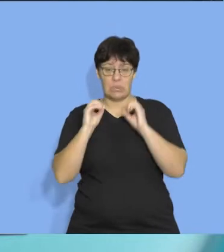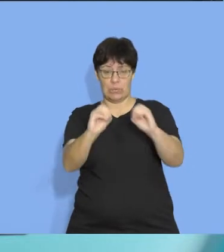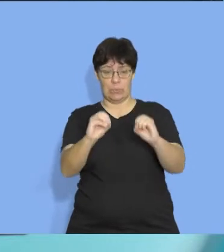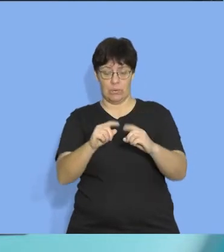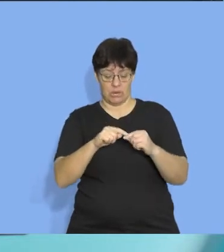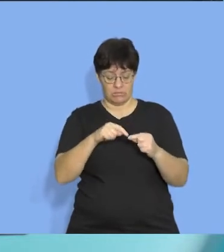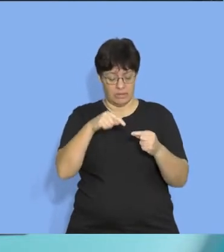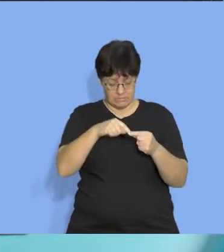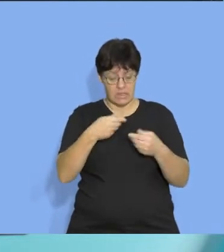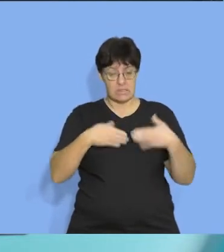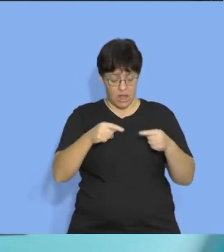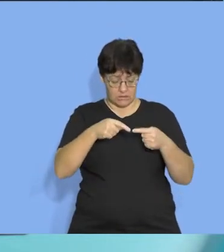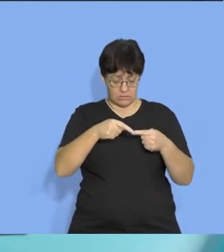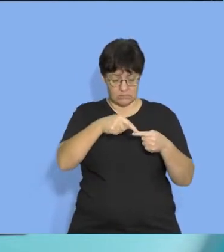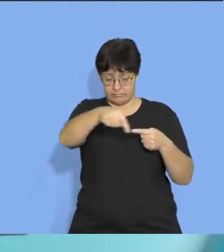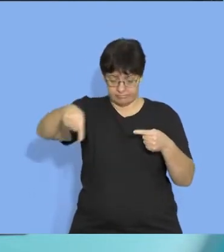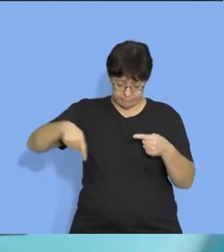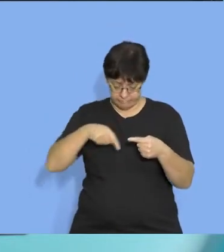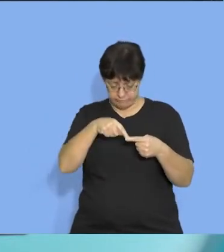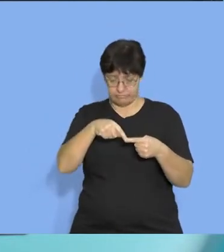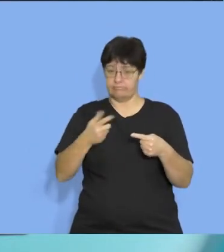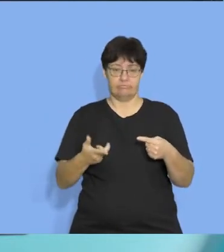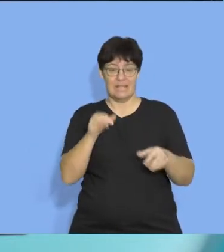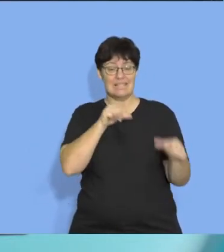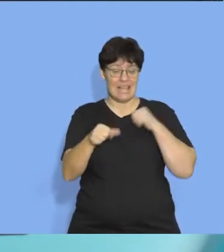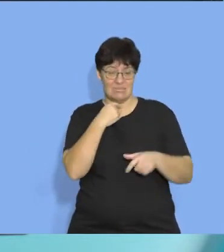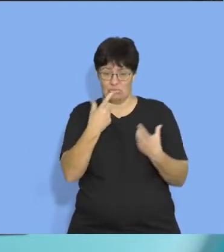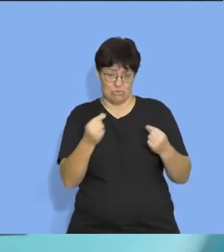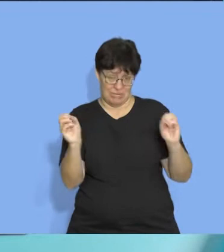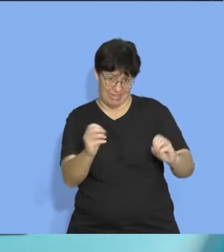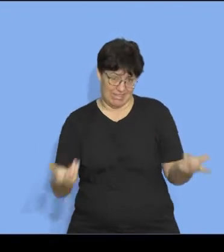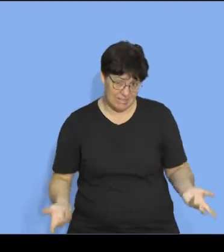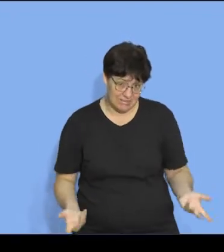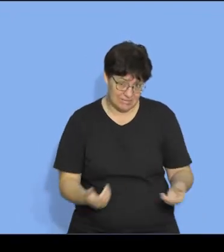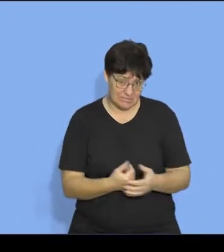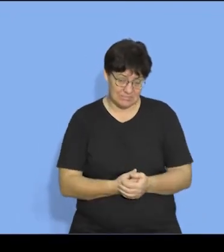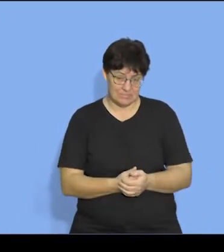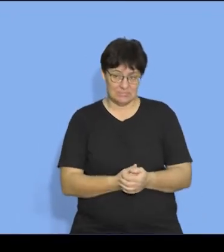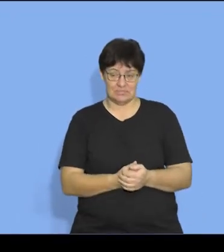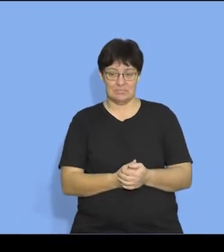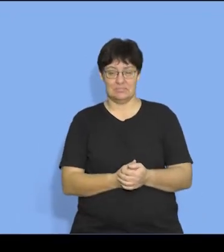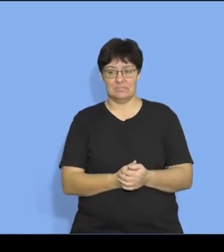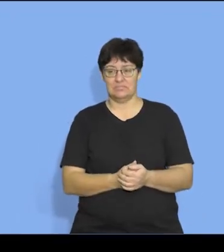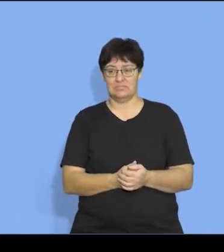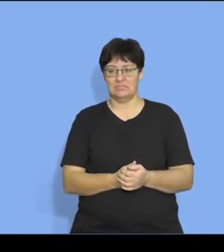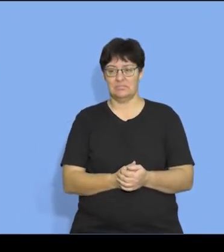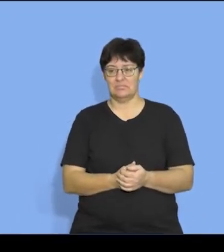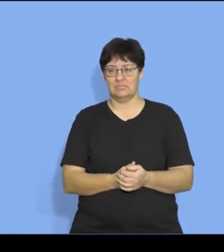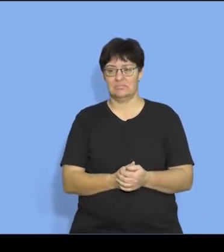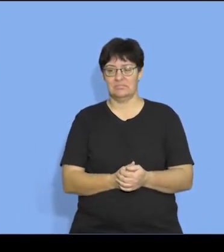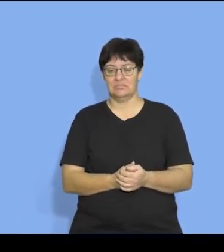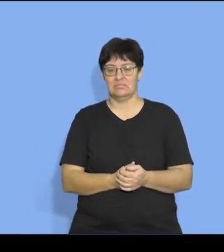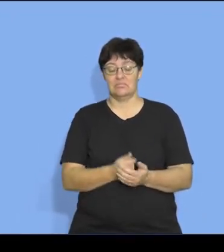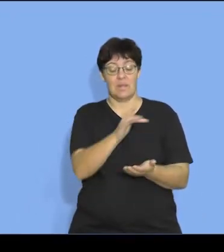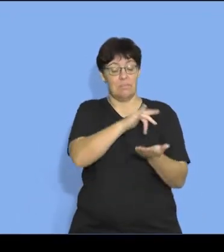displacement. So in science terms, you did nothing. This is why I don't like running. Okay, so